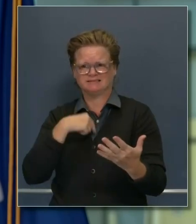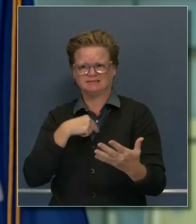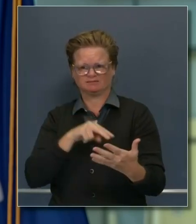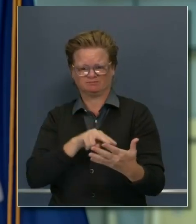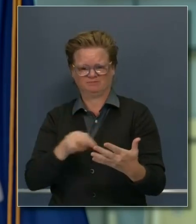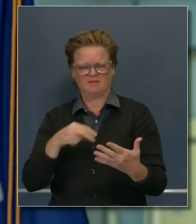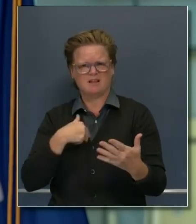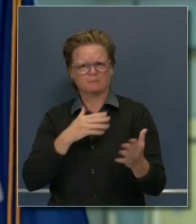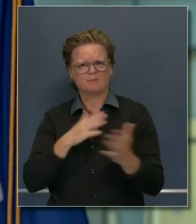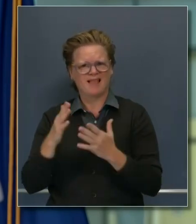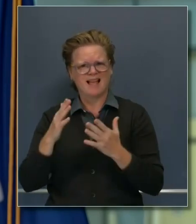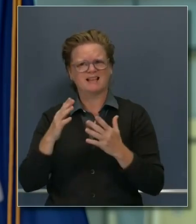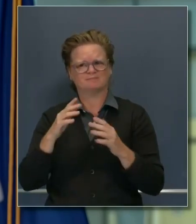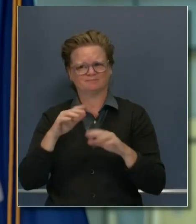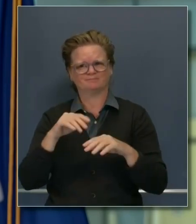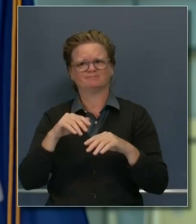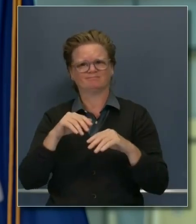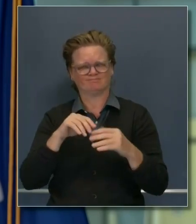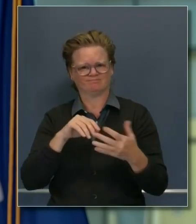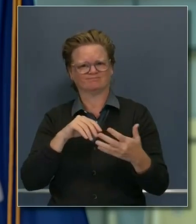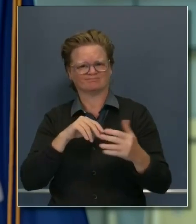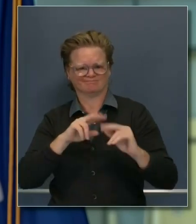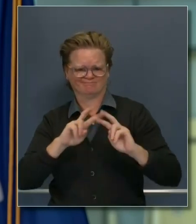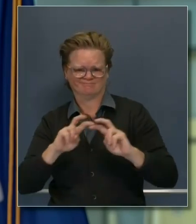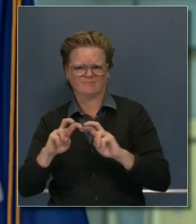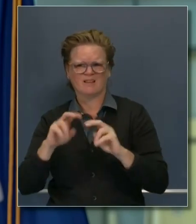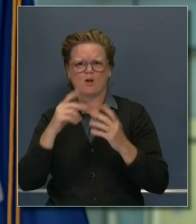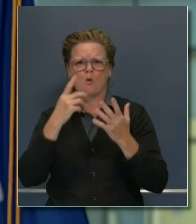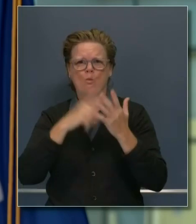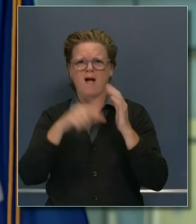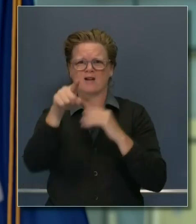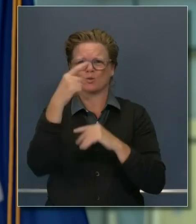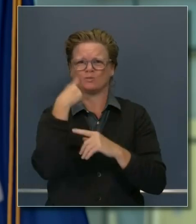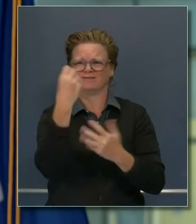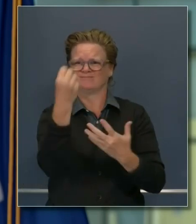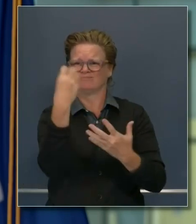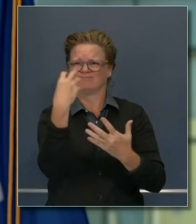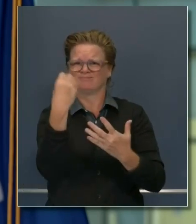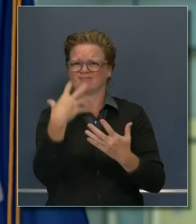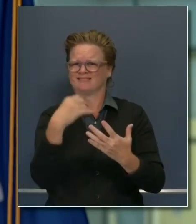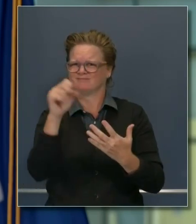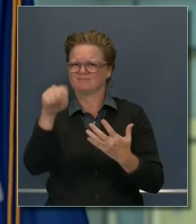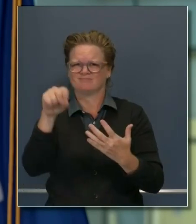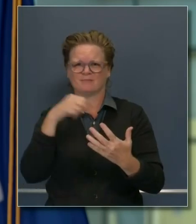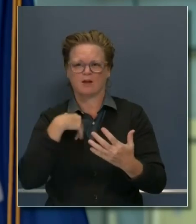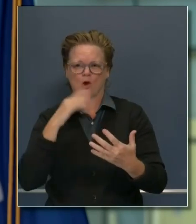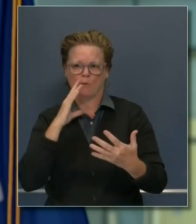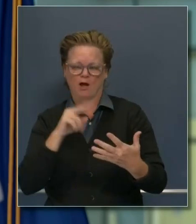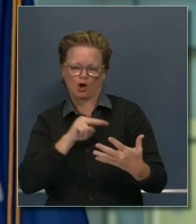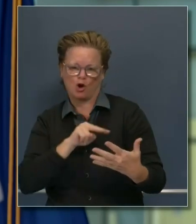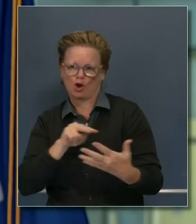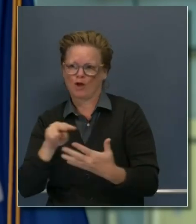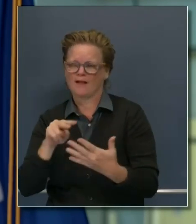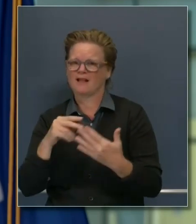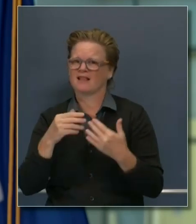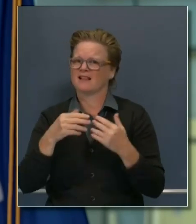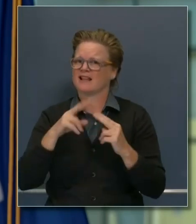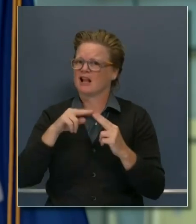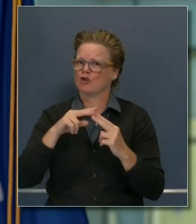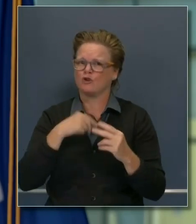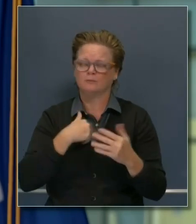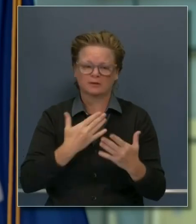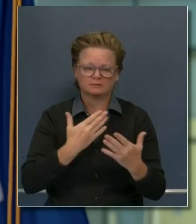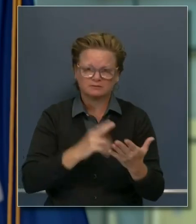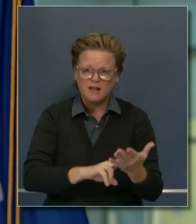bill that you have in question, and we'll certainly, as we process that, once we sign or veto that bill, we'll make sure that you